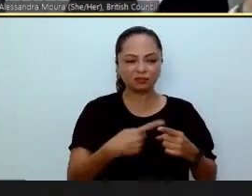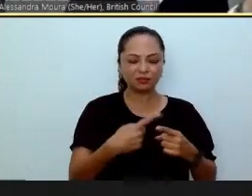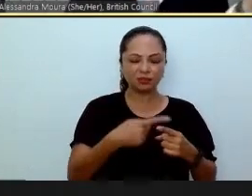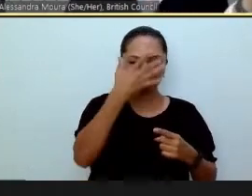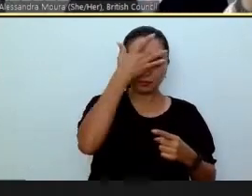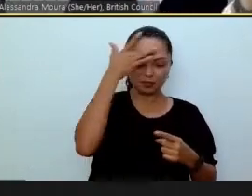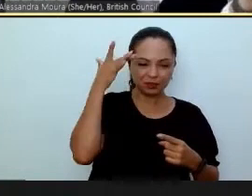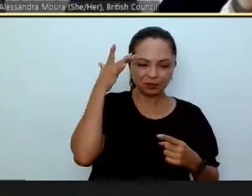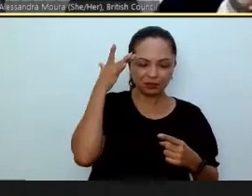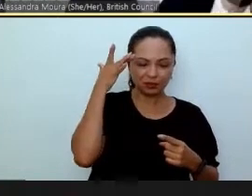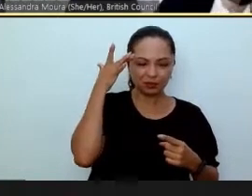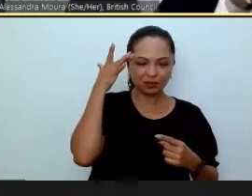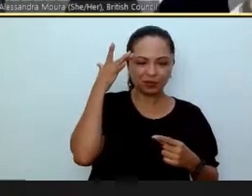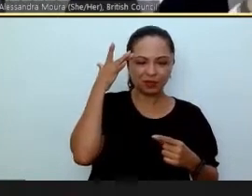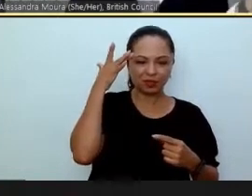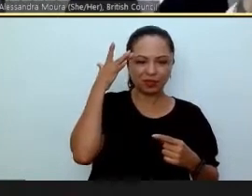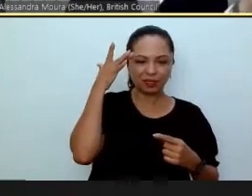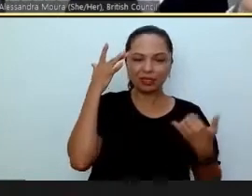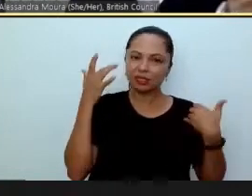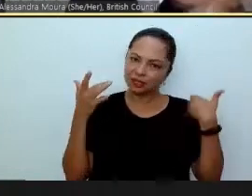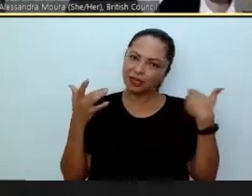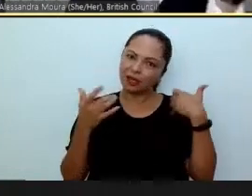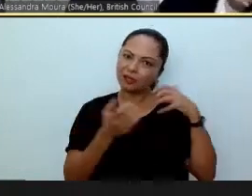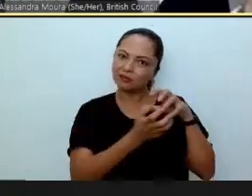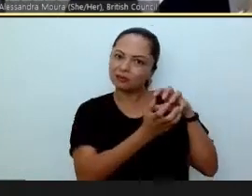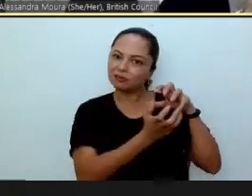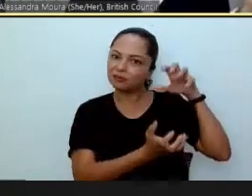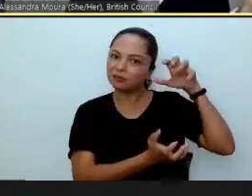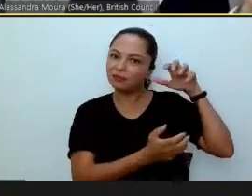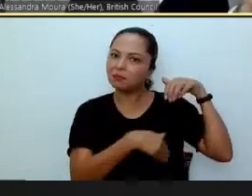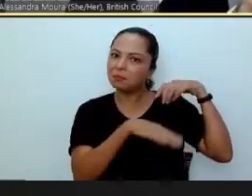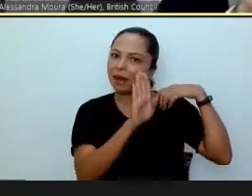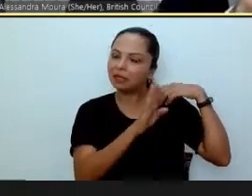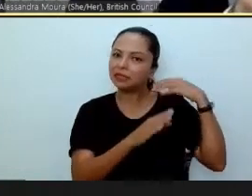the more you live, the more experience you have, and the more